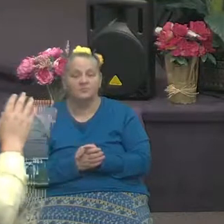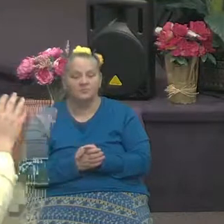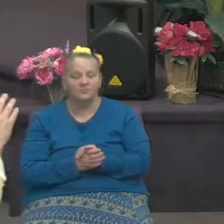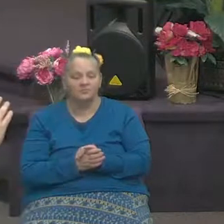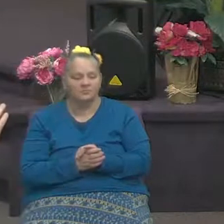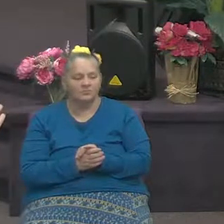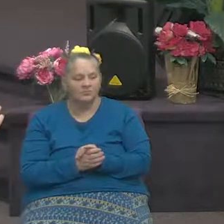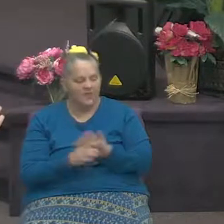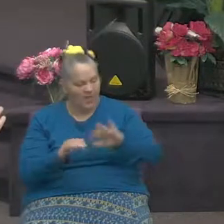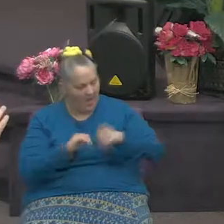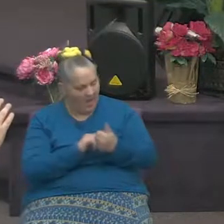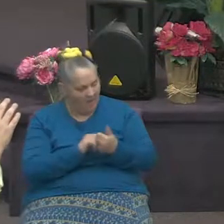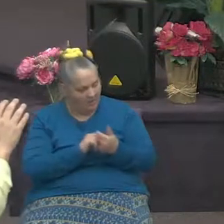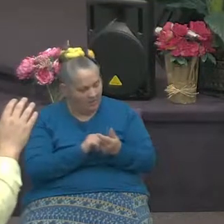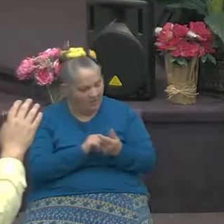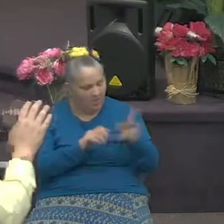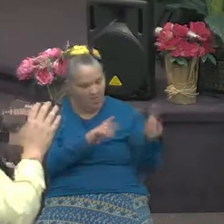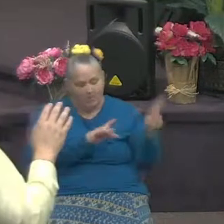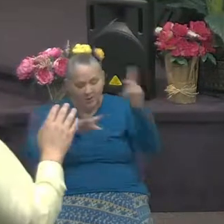And how are we plunged